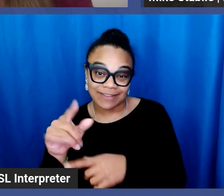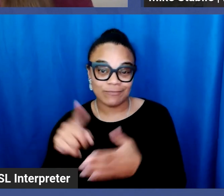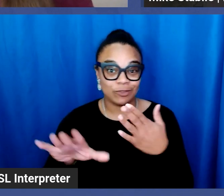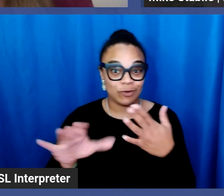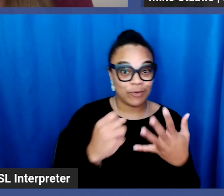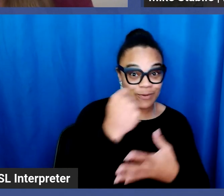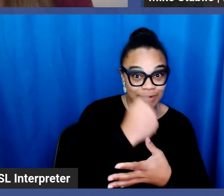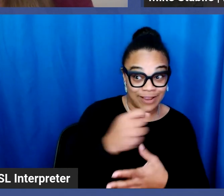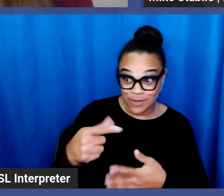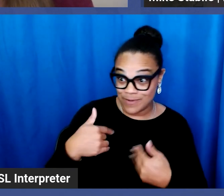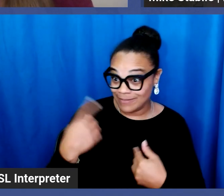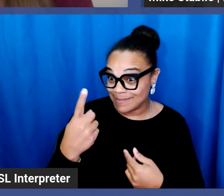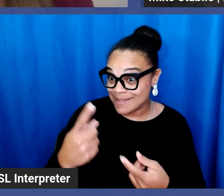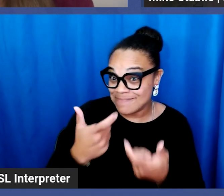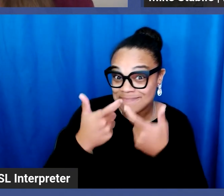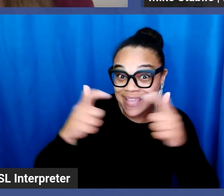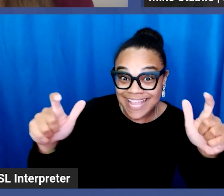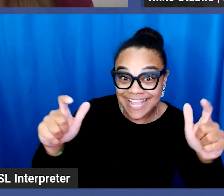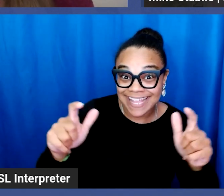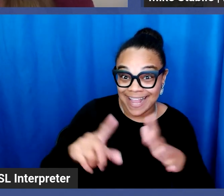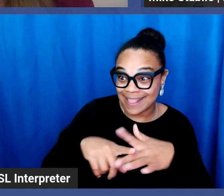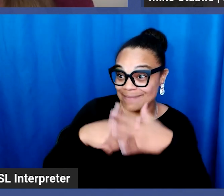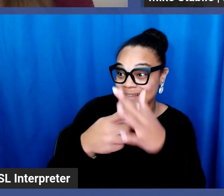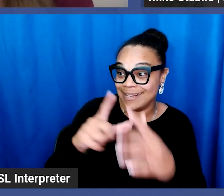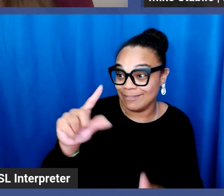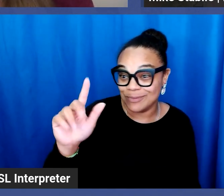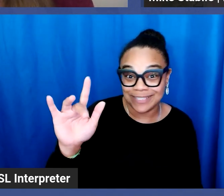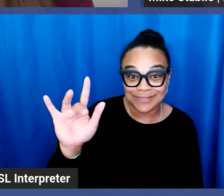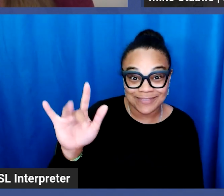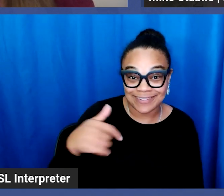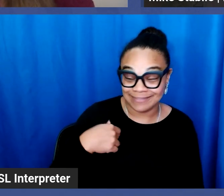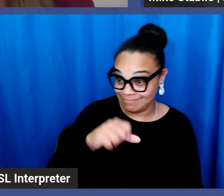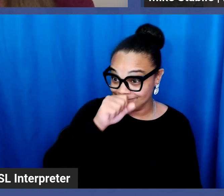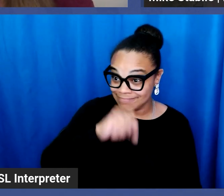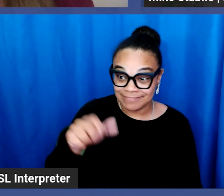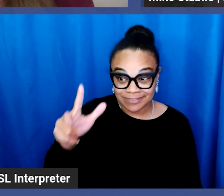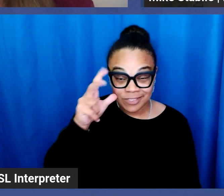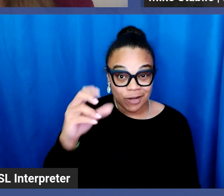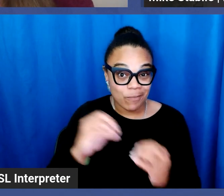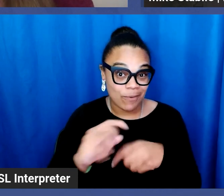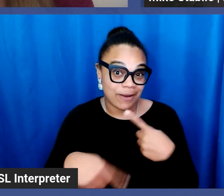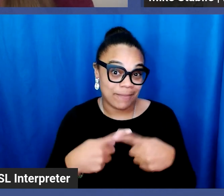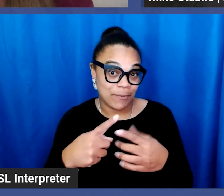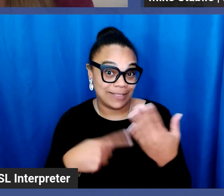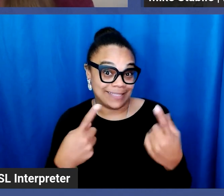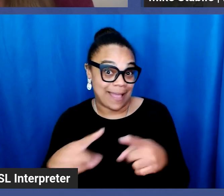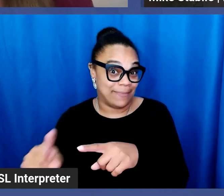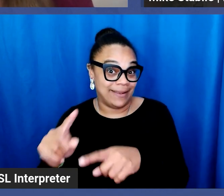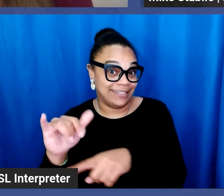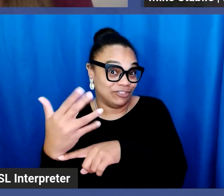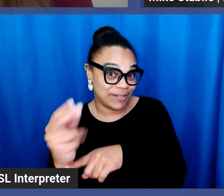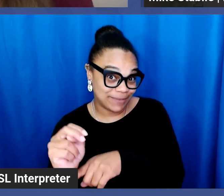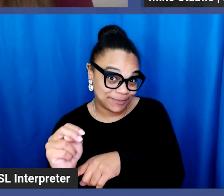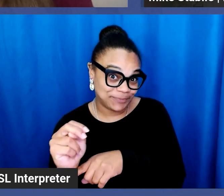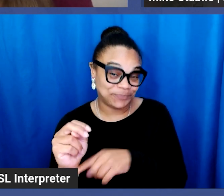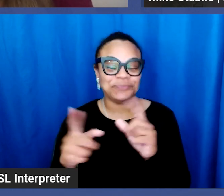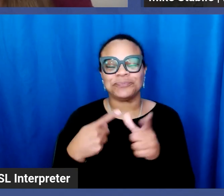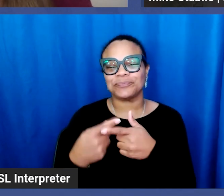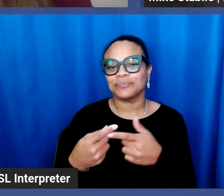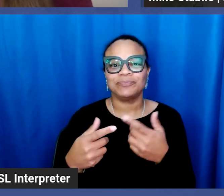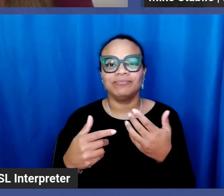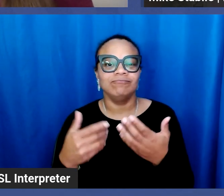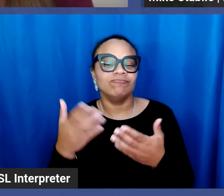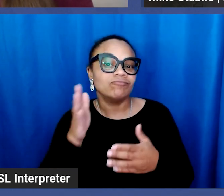priorities? And you've got something big right at the very beginning of 2025. So I'd love for you to tell us about what's happening in early January, and then kind of looking